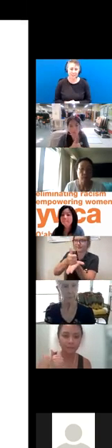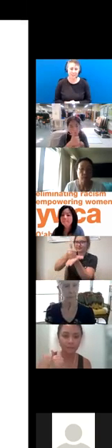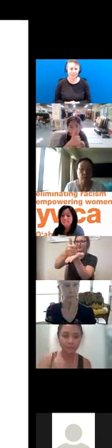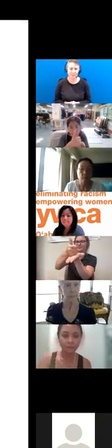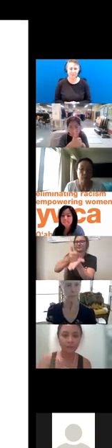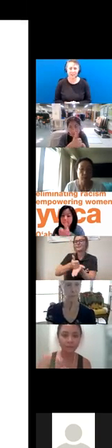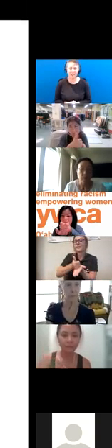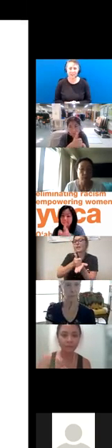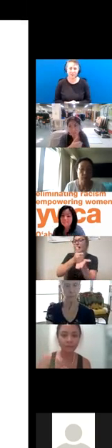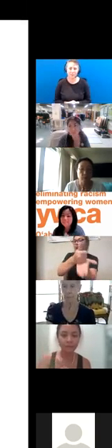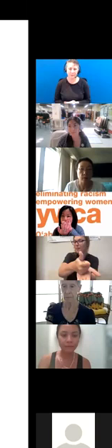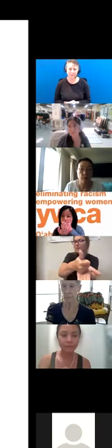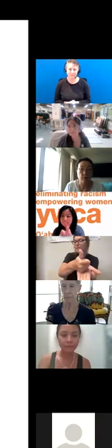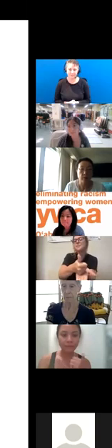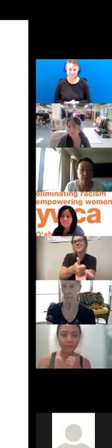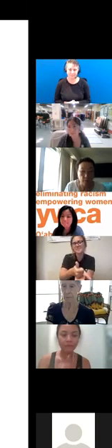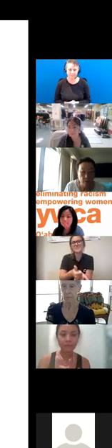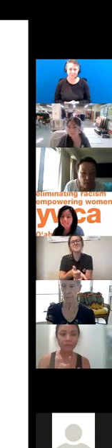said, you can sign this help.